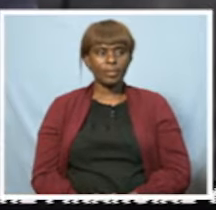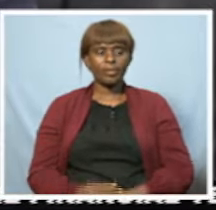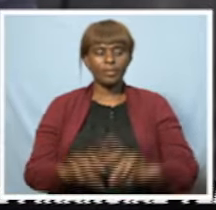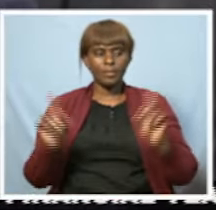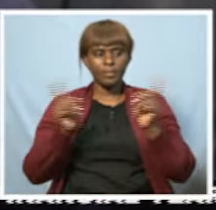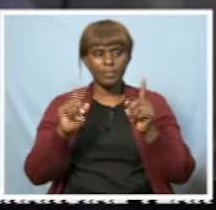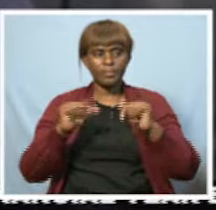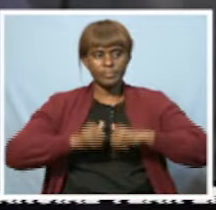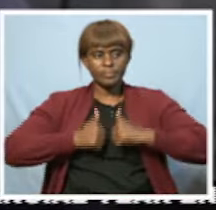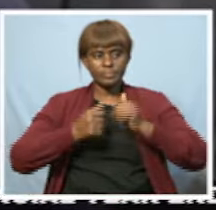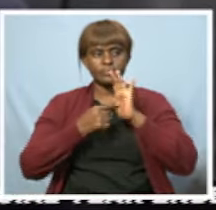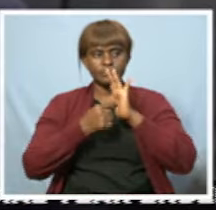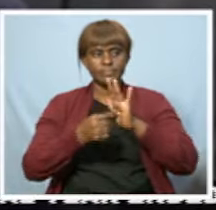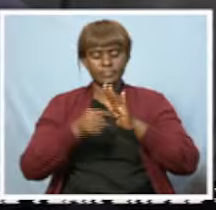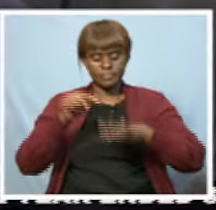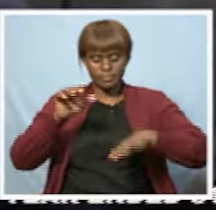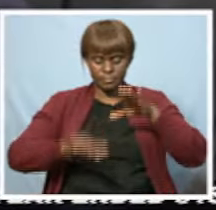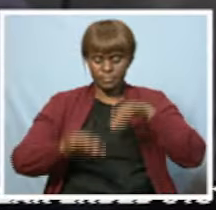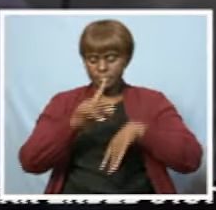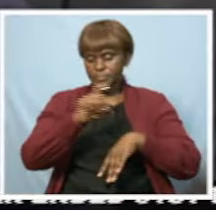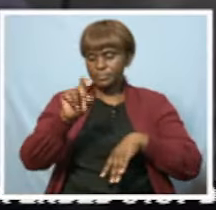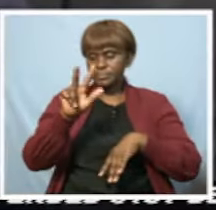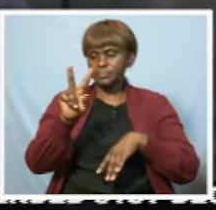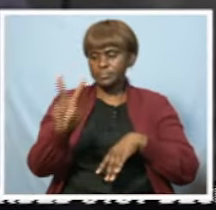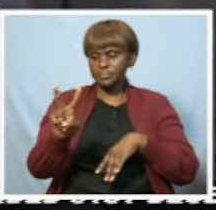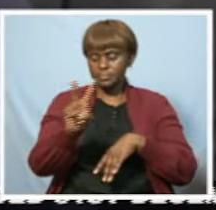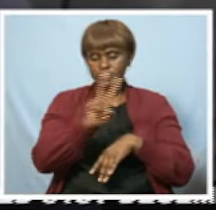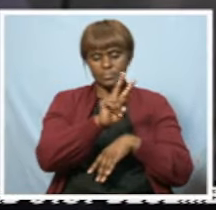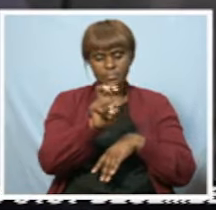Where we are showing the balance of